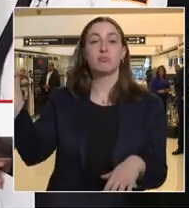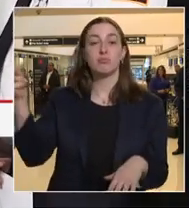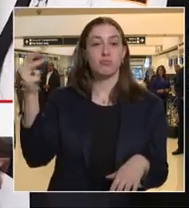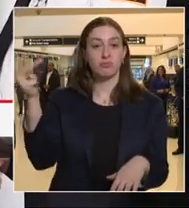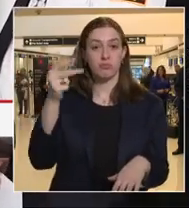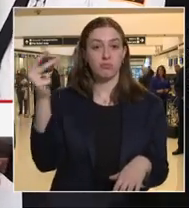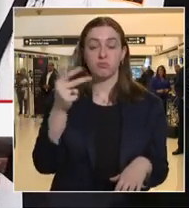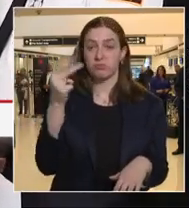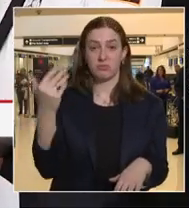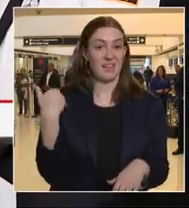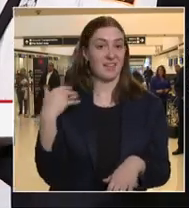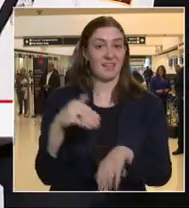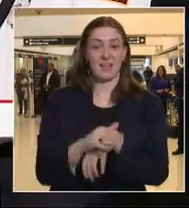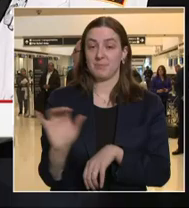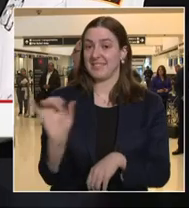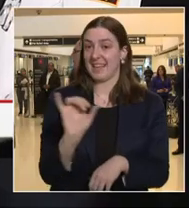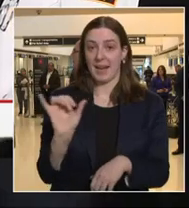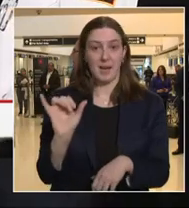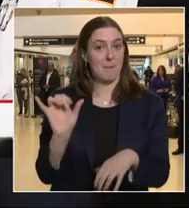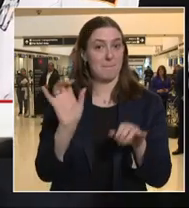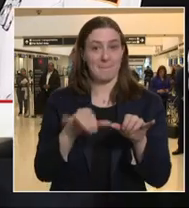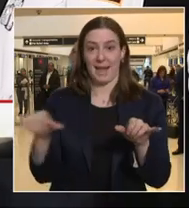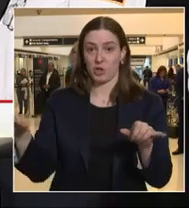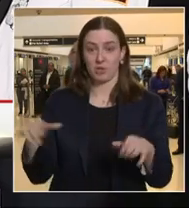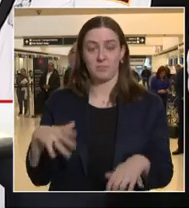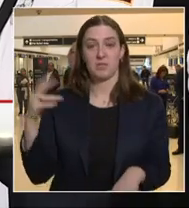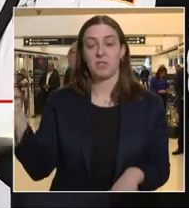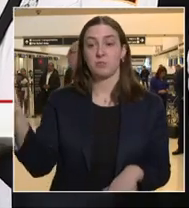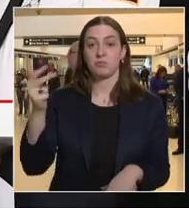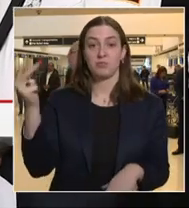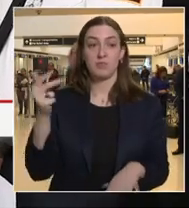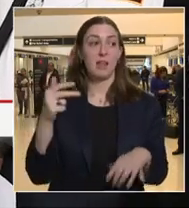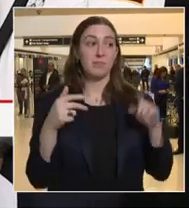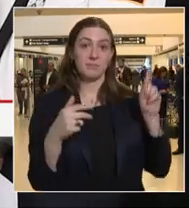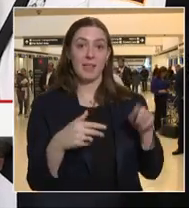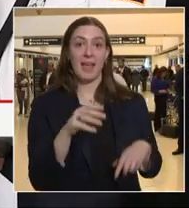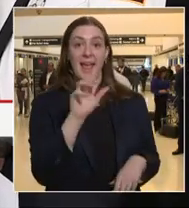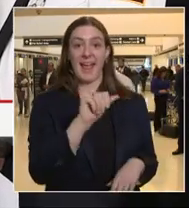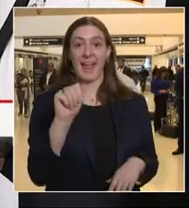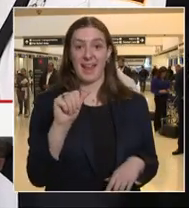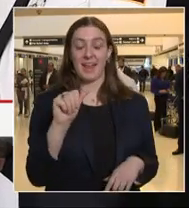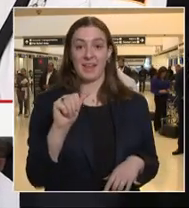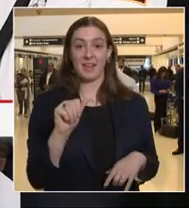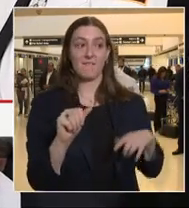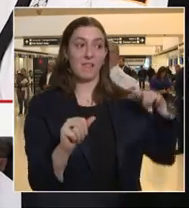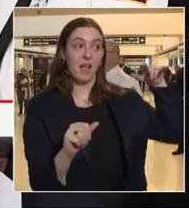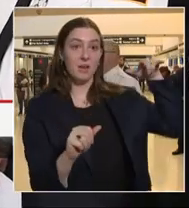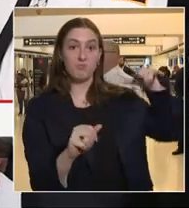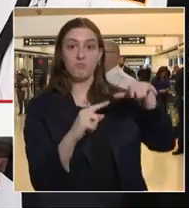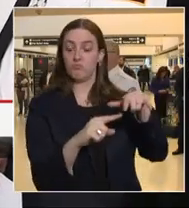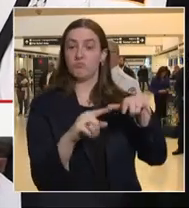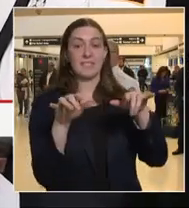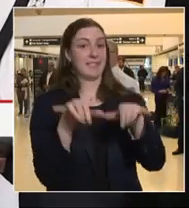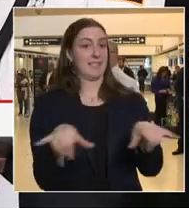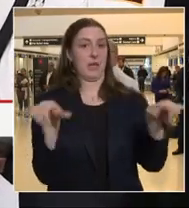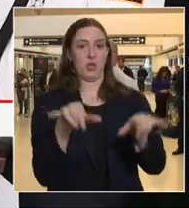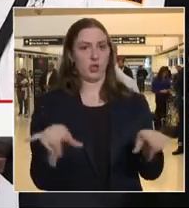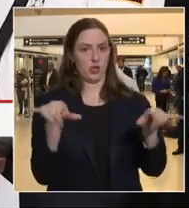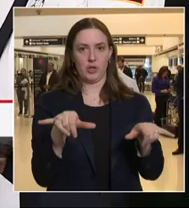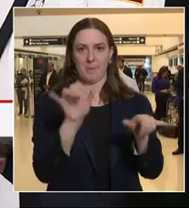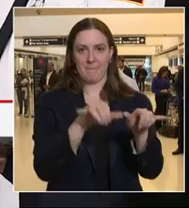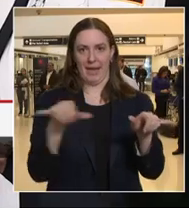well. The American Airline flight coming into land was in a standard flight pattern as it was coming